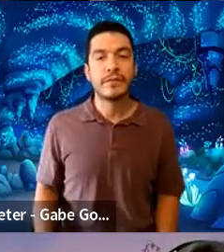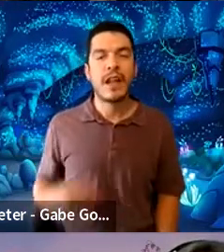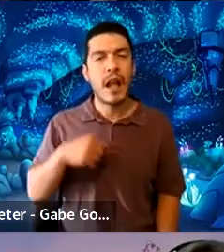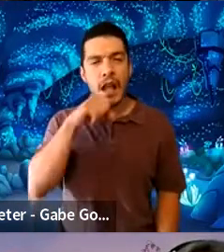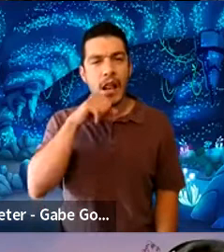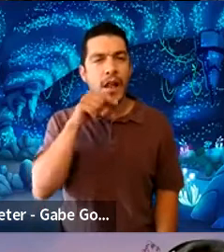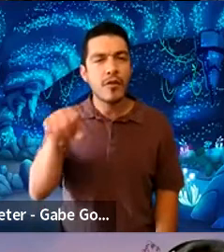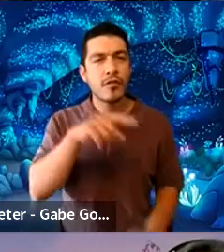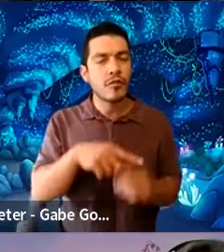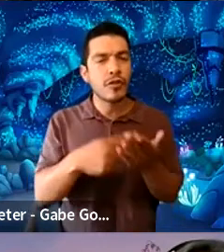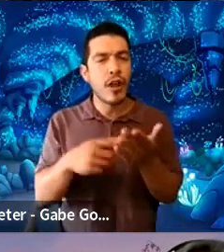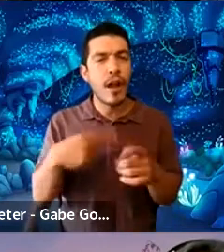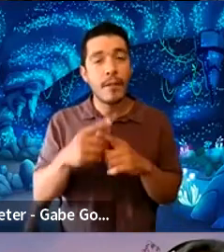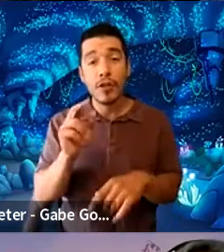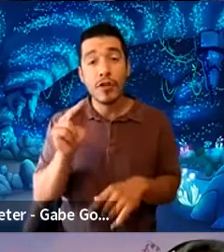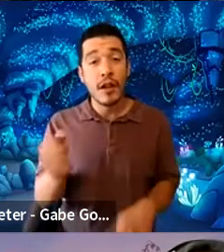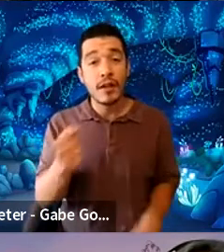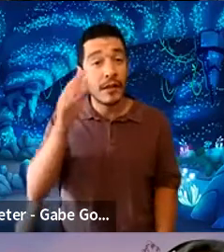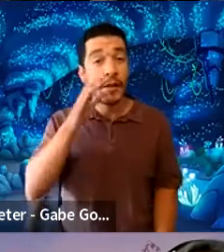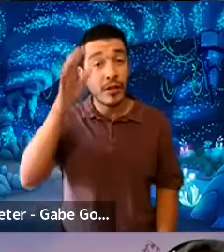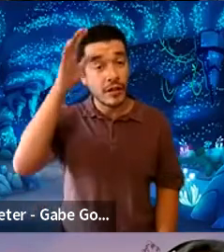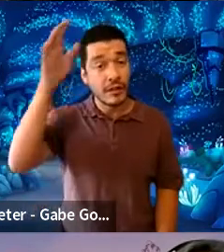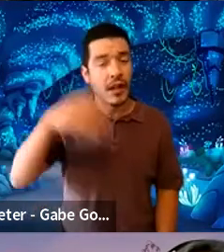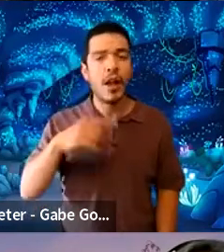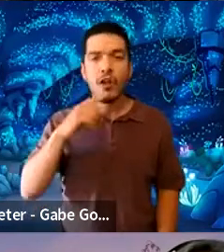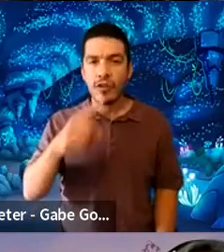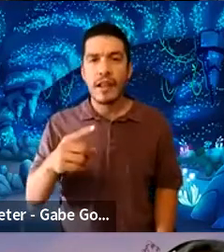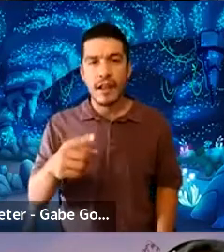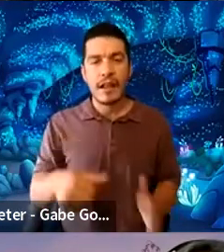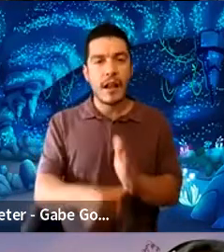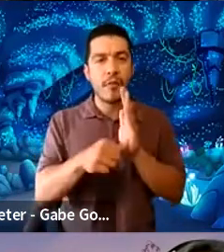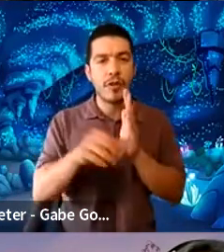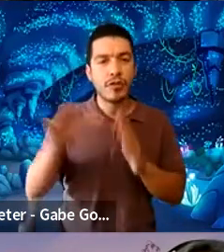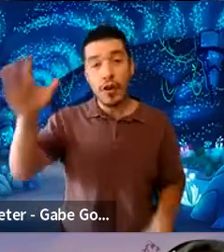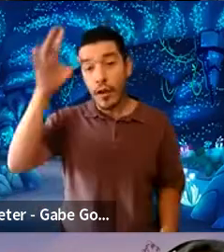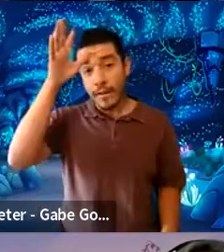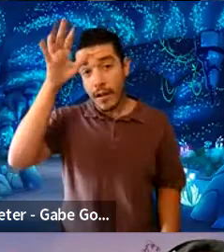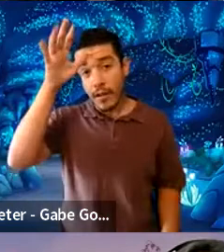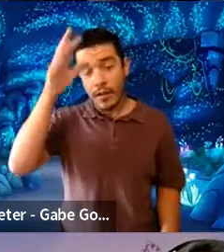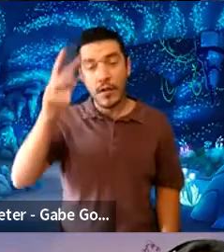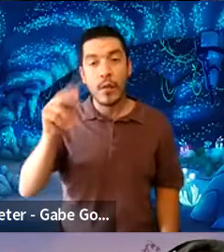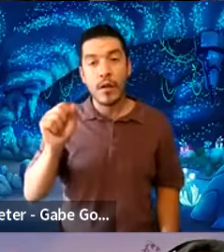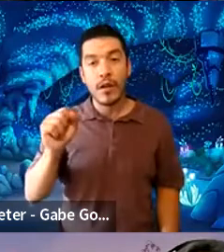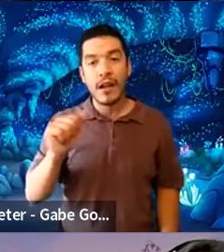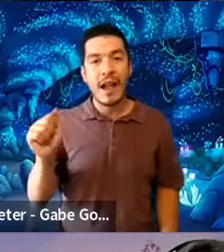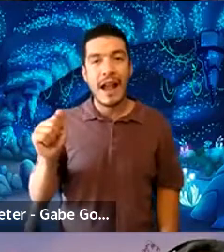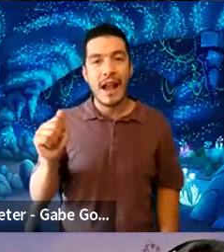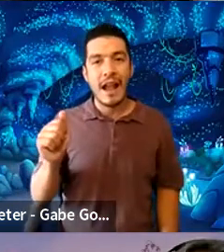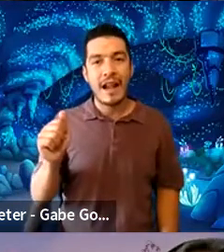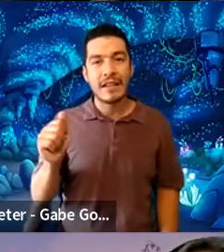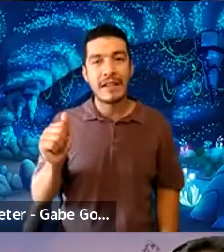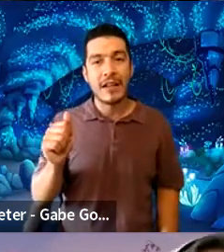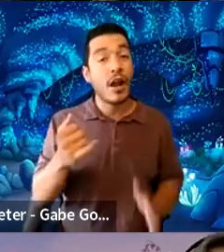you to talk about Eureka's parents. I was really impressed that her father was, I'm going to say, a potter,